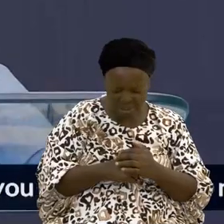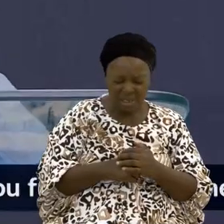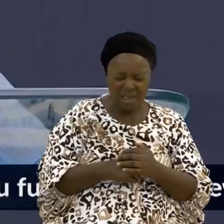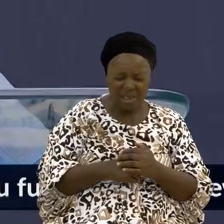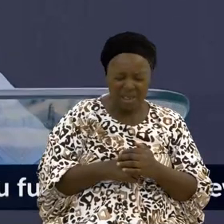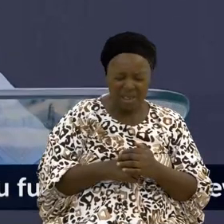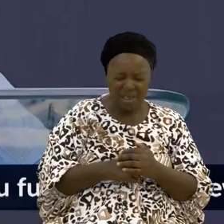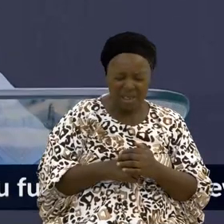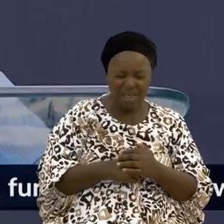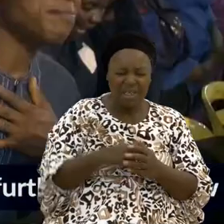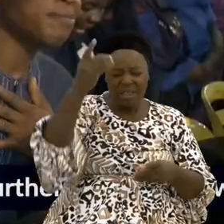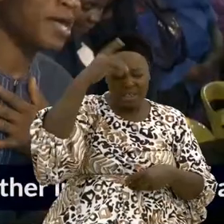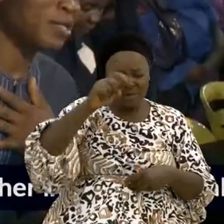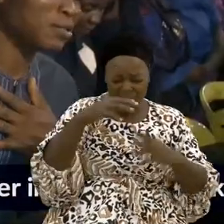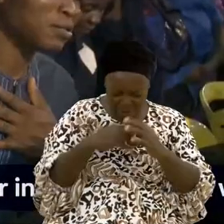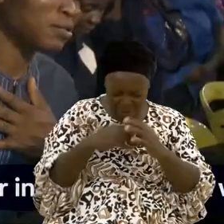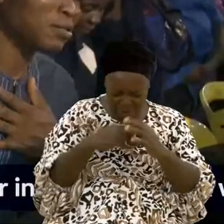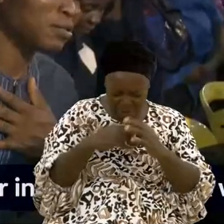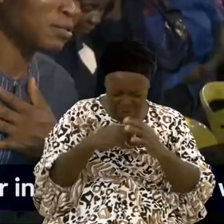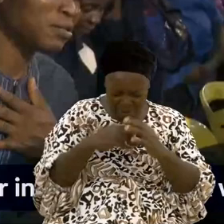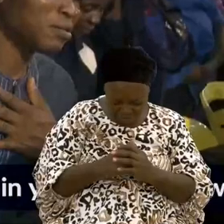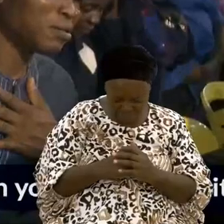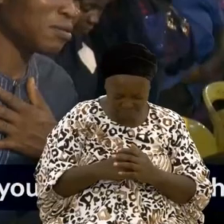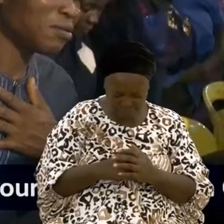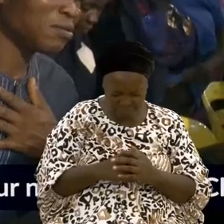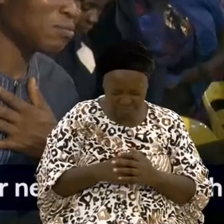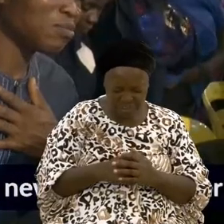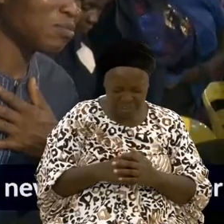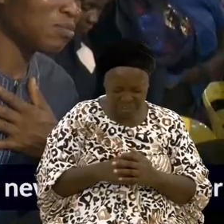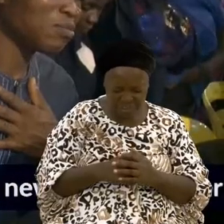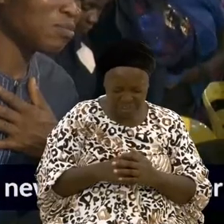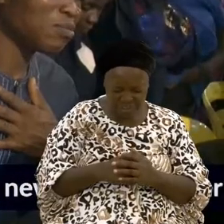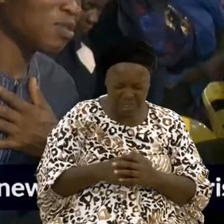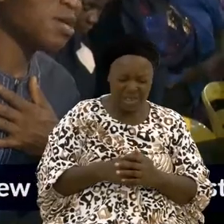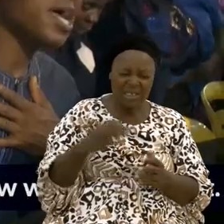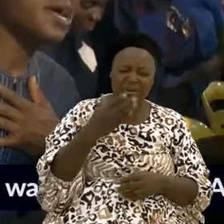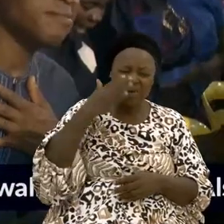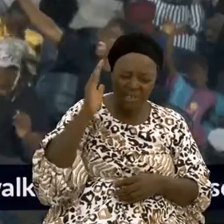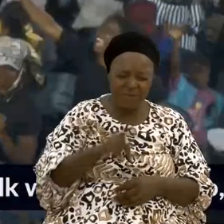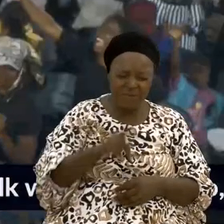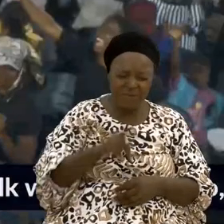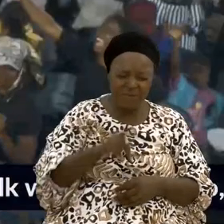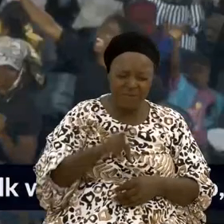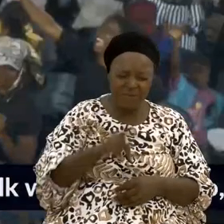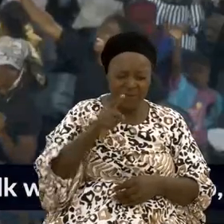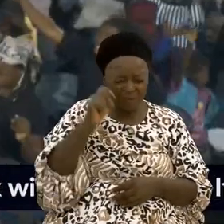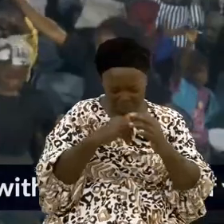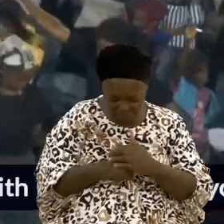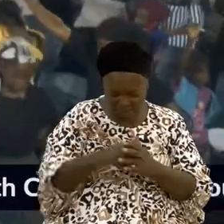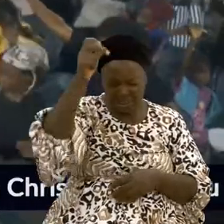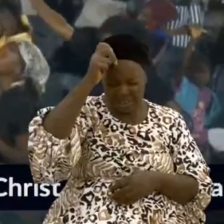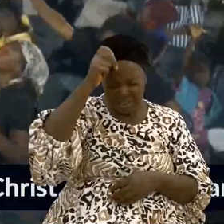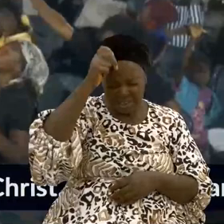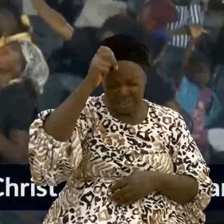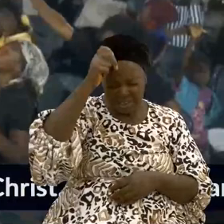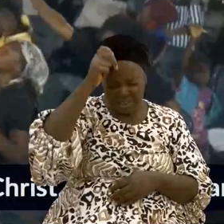Disease, you'll have to bow. Demonic possession, you'll have to bow. Satanic